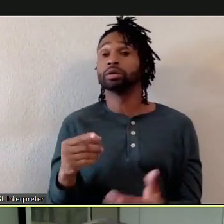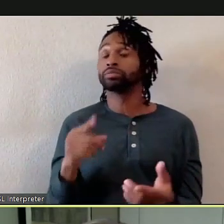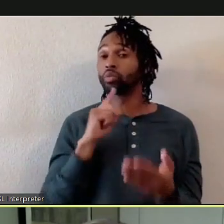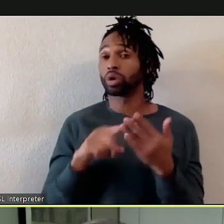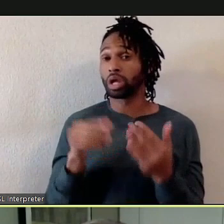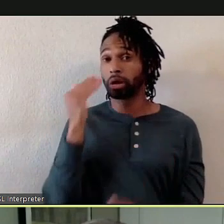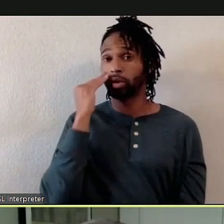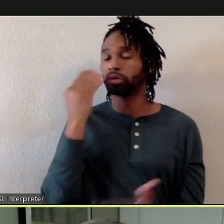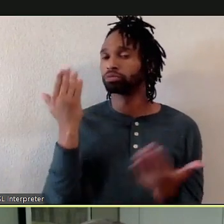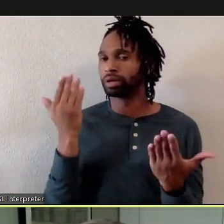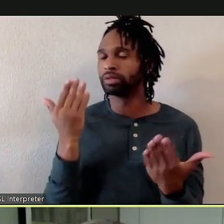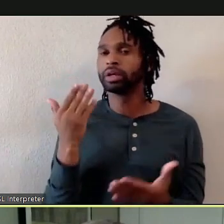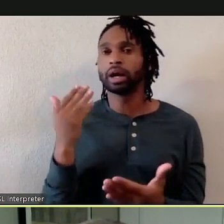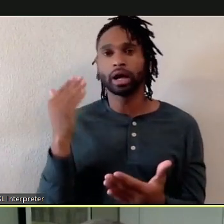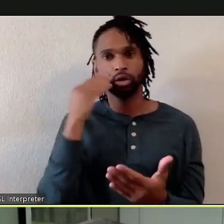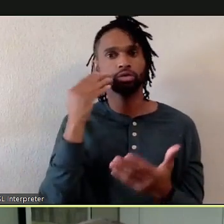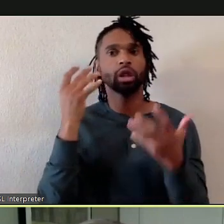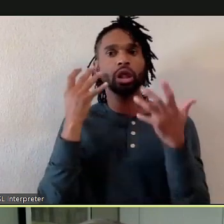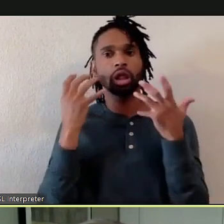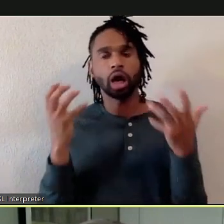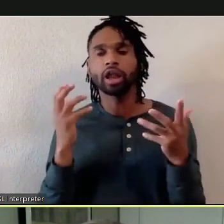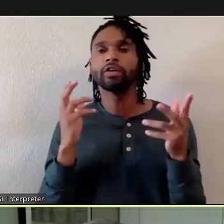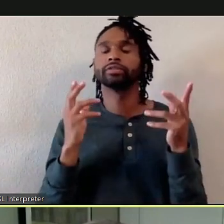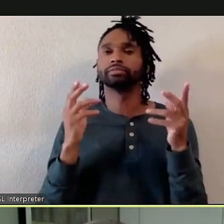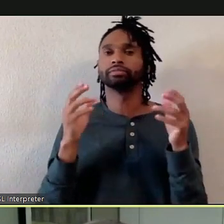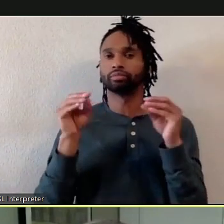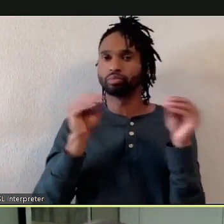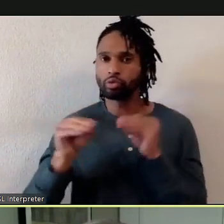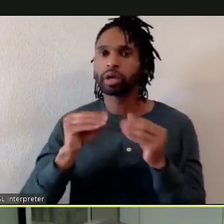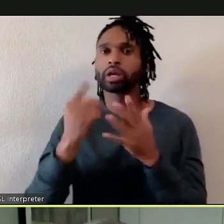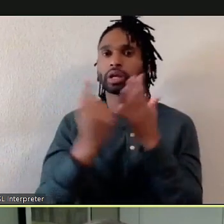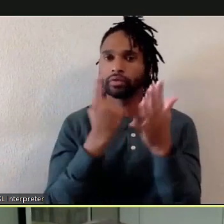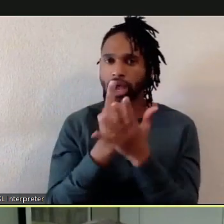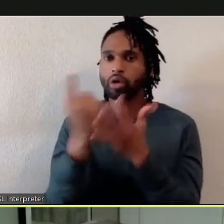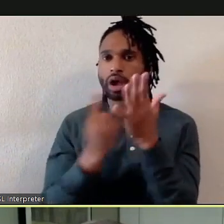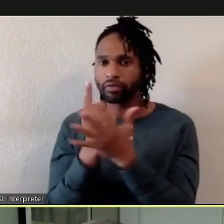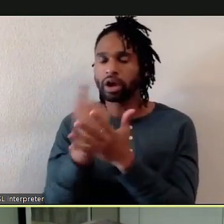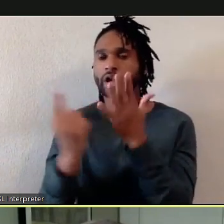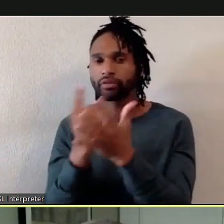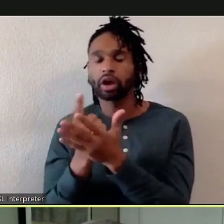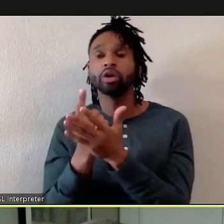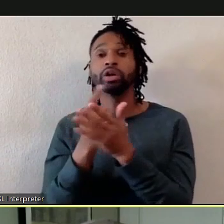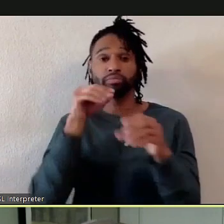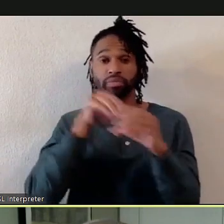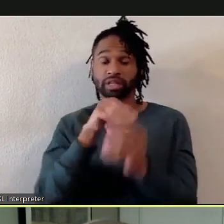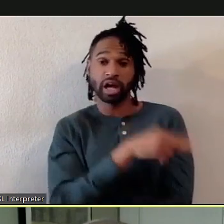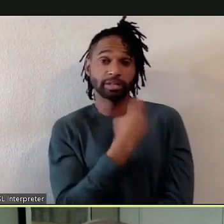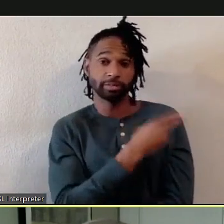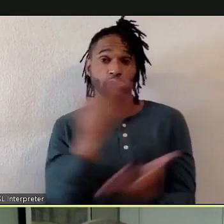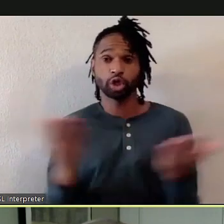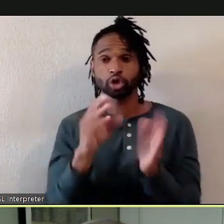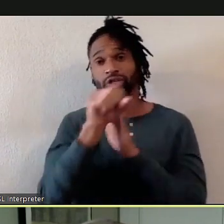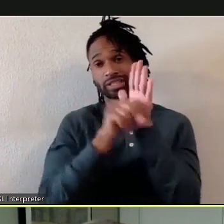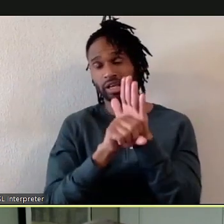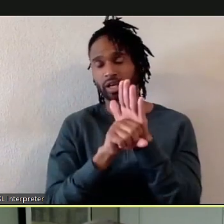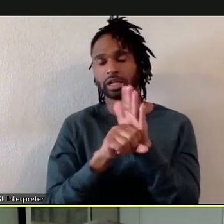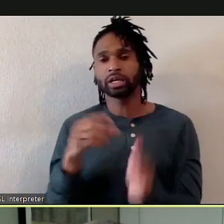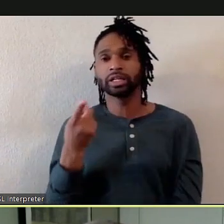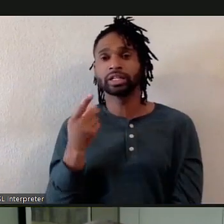is a lot of movement from hour to hour in hospitals in the state. I don't know, Dr. France, if you have any additional